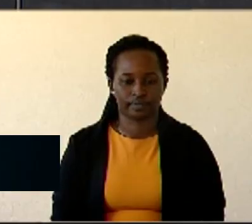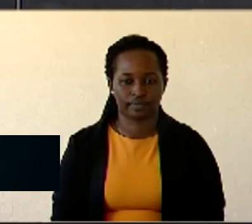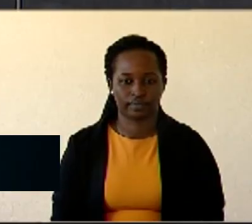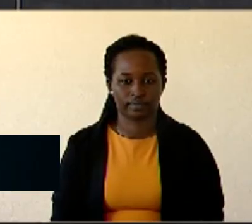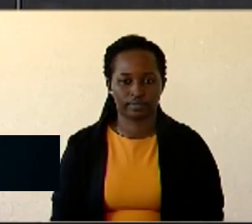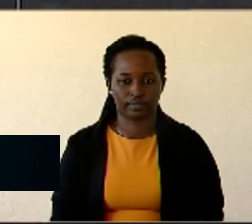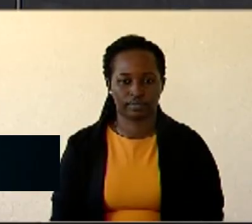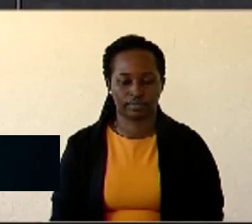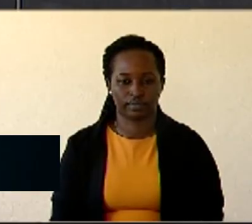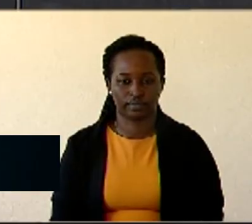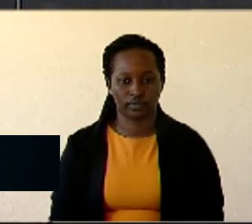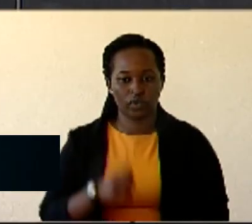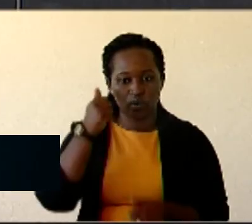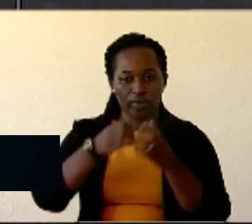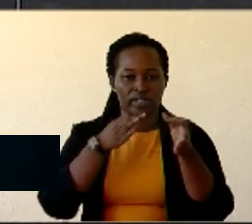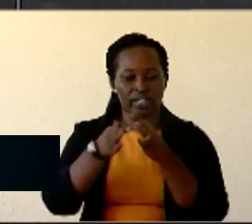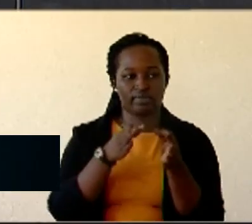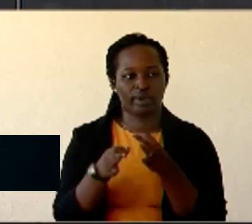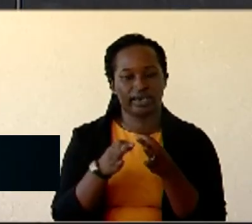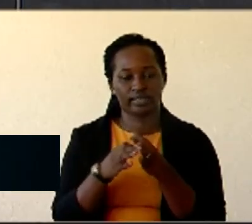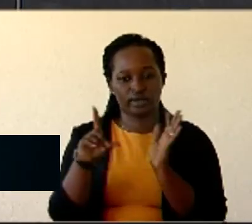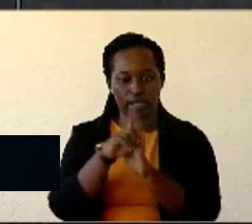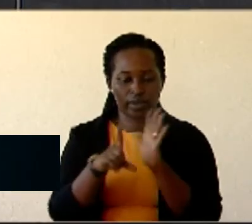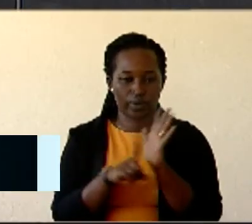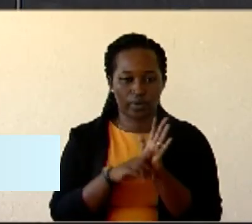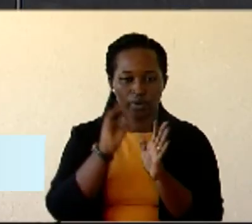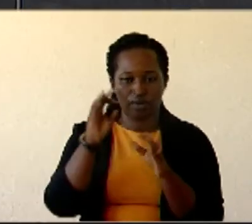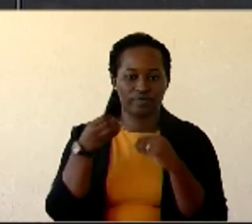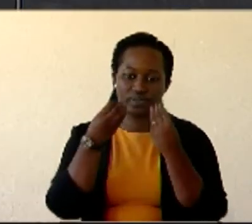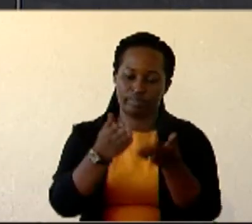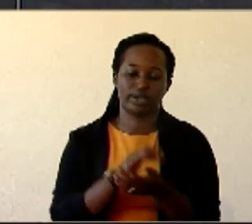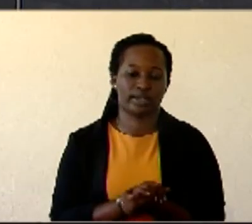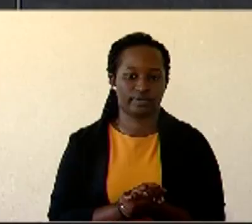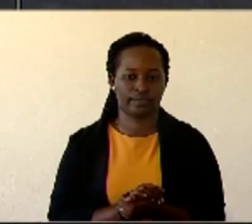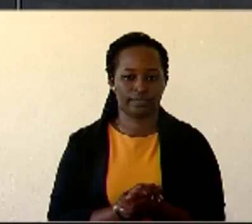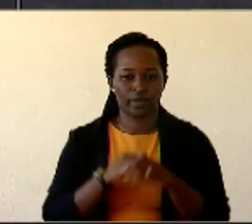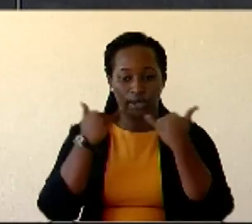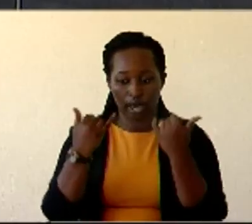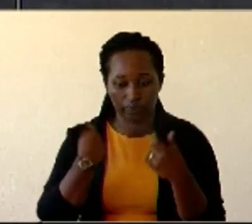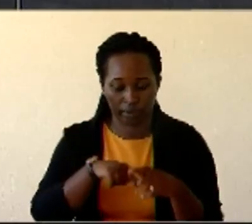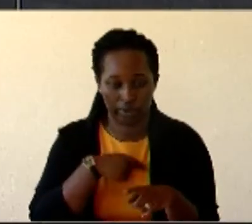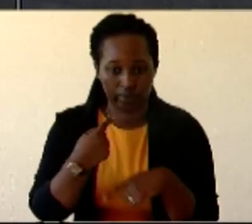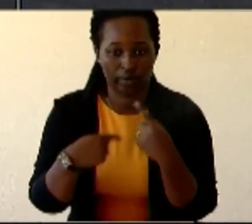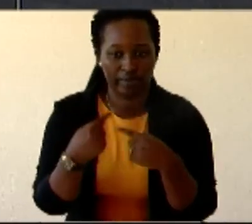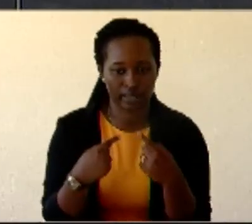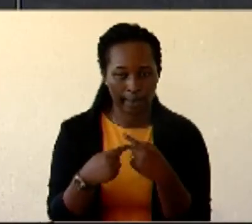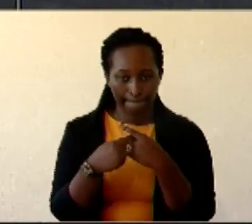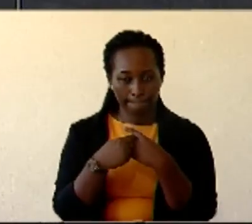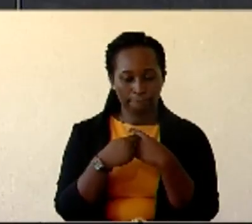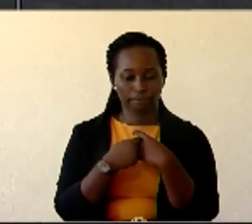curve, which explains the law of supply. So let's continue,